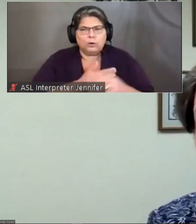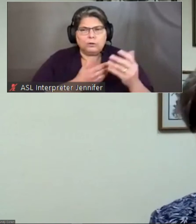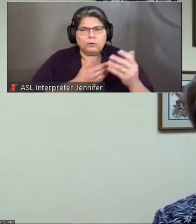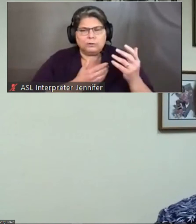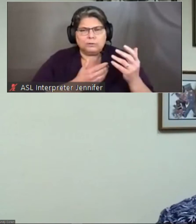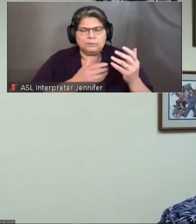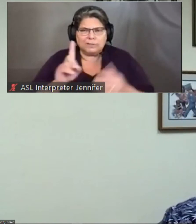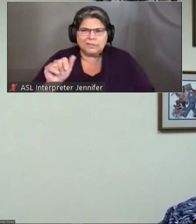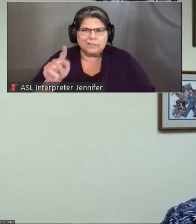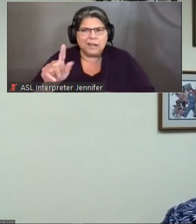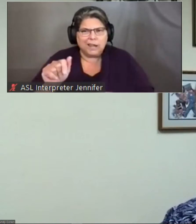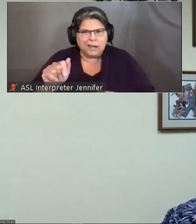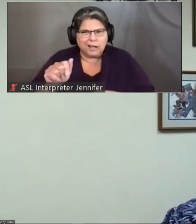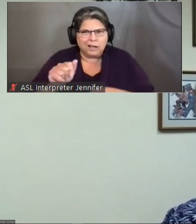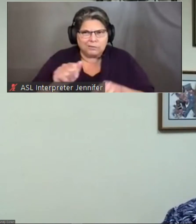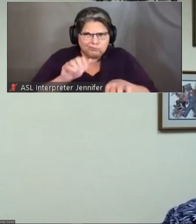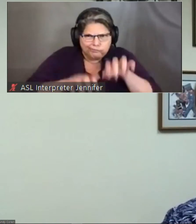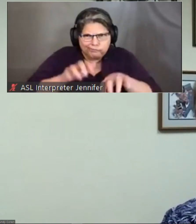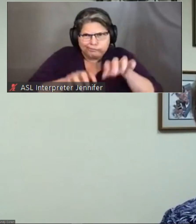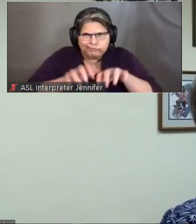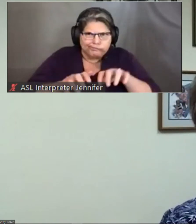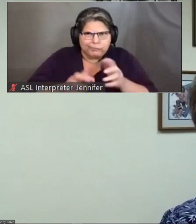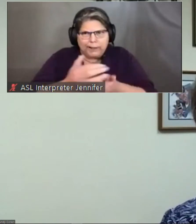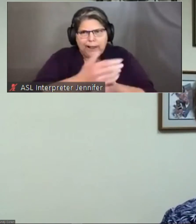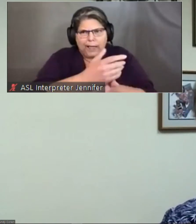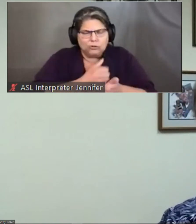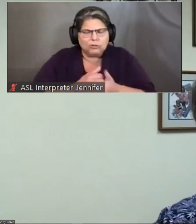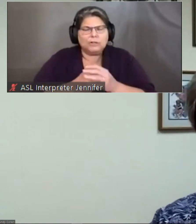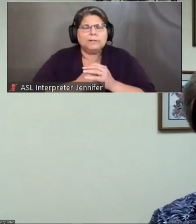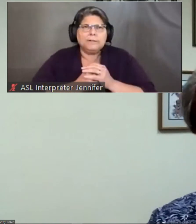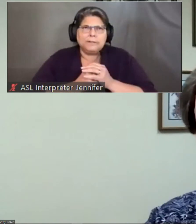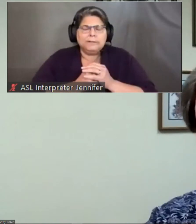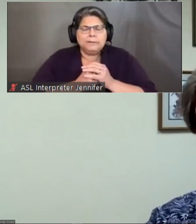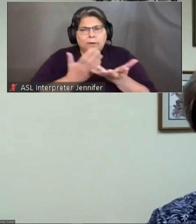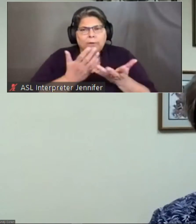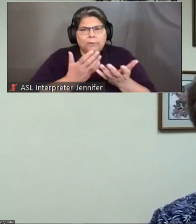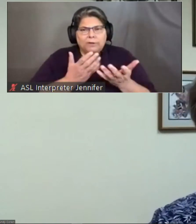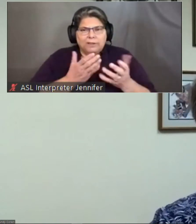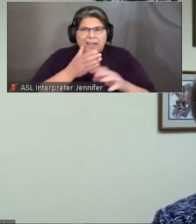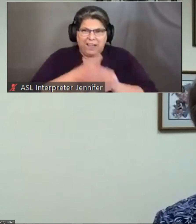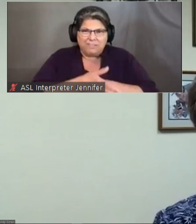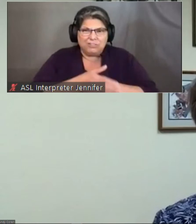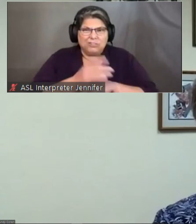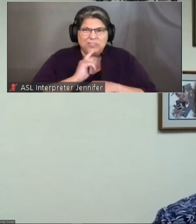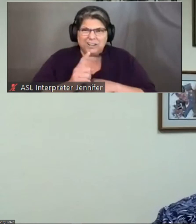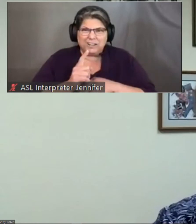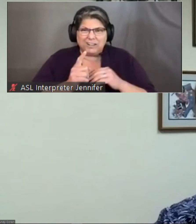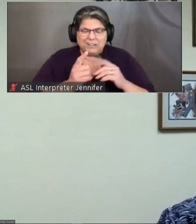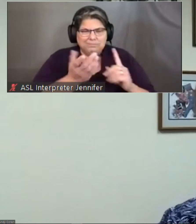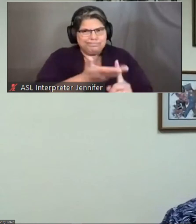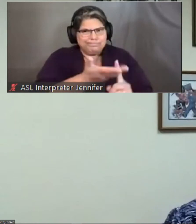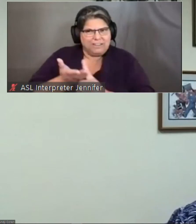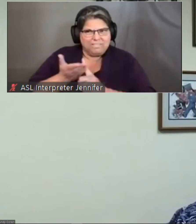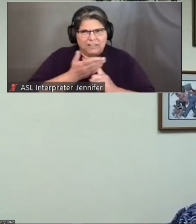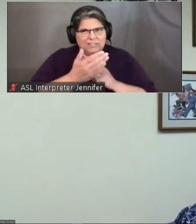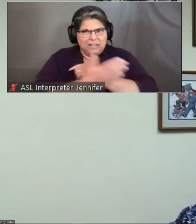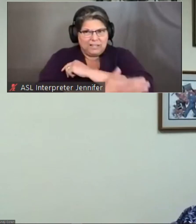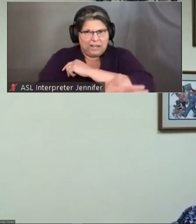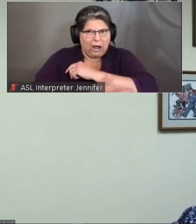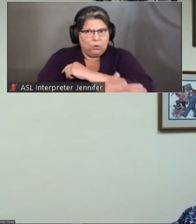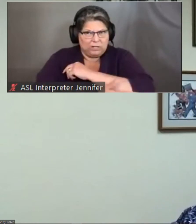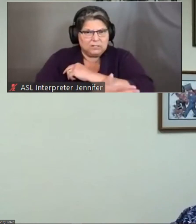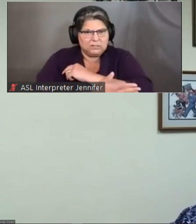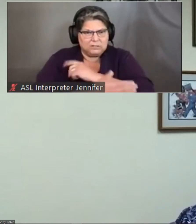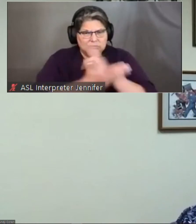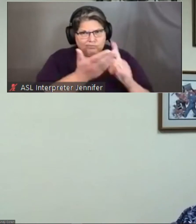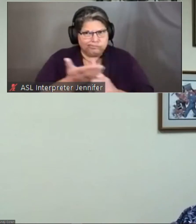our data collection. And after really getting the counties to